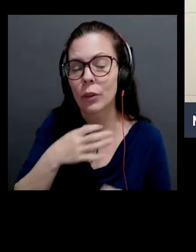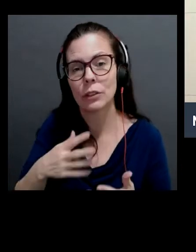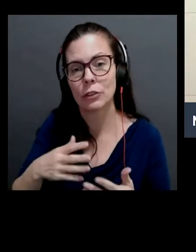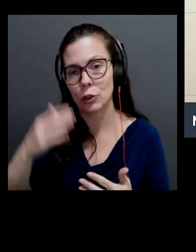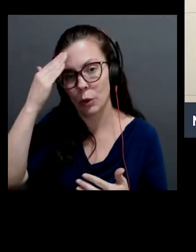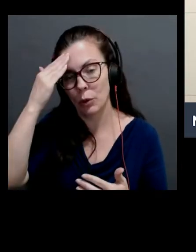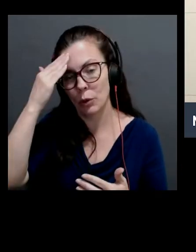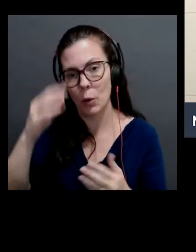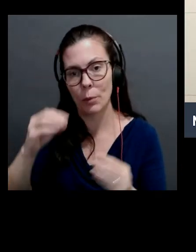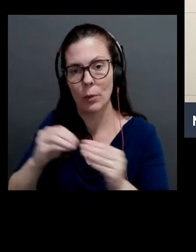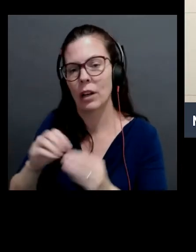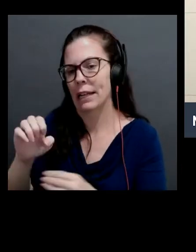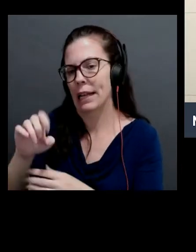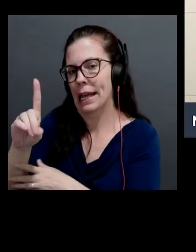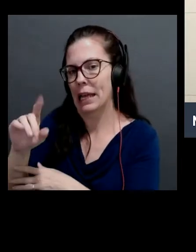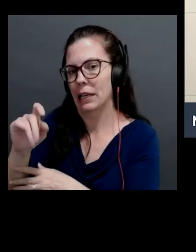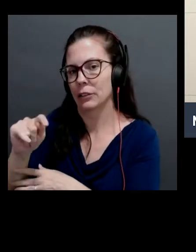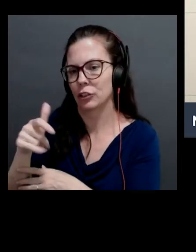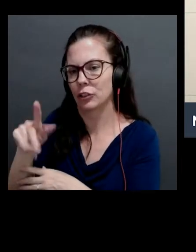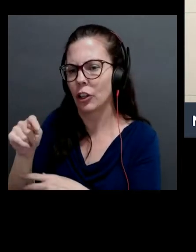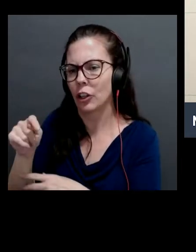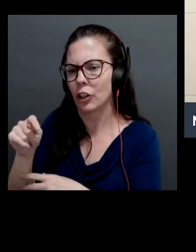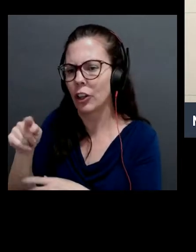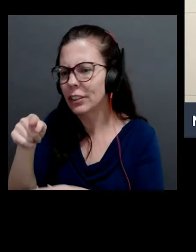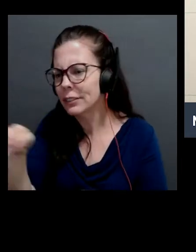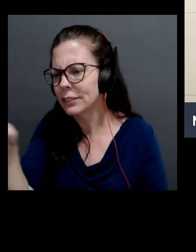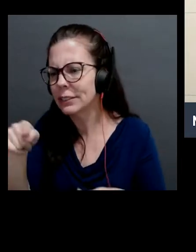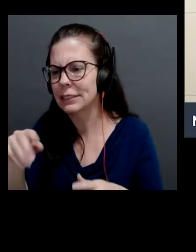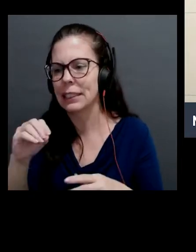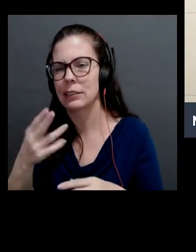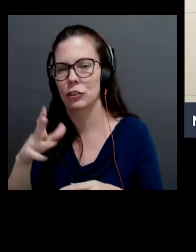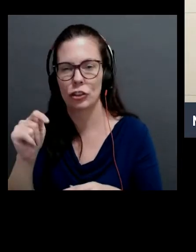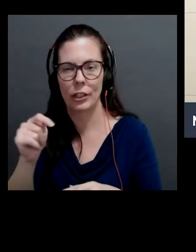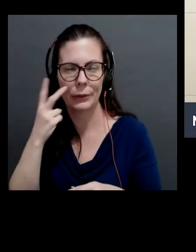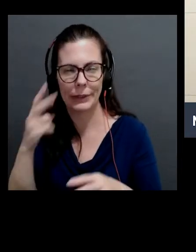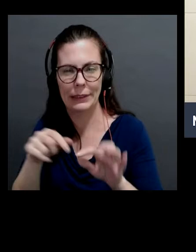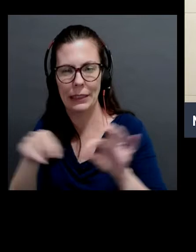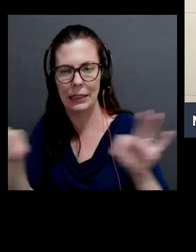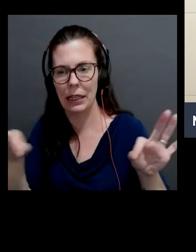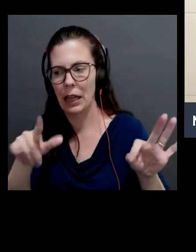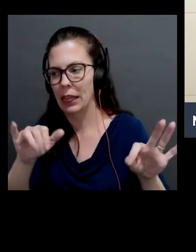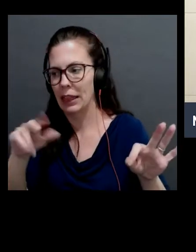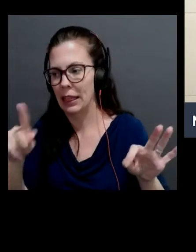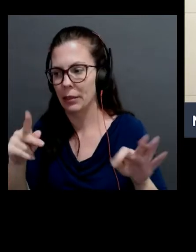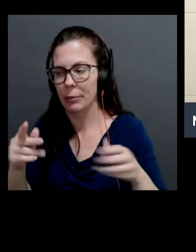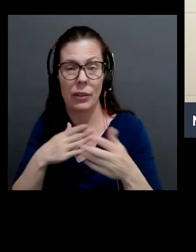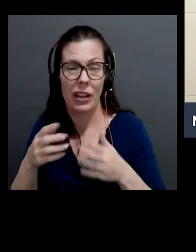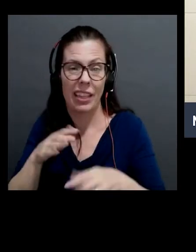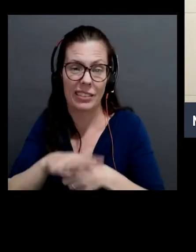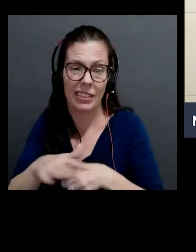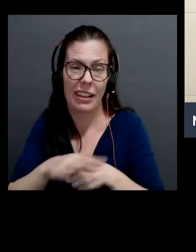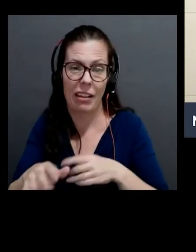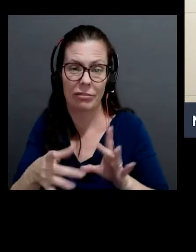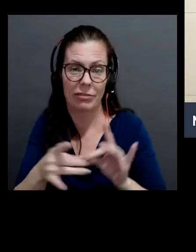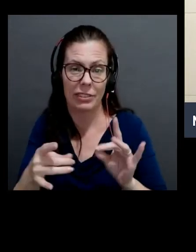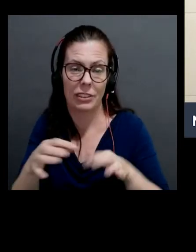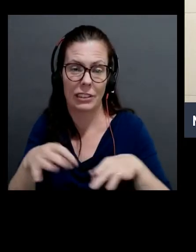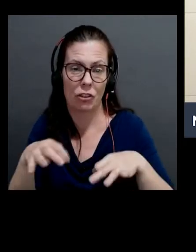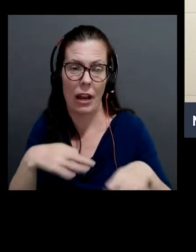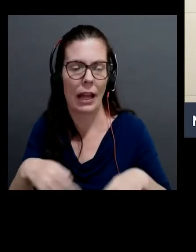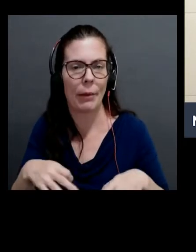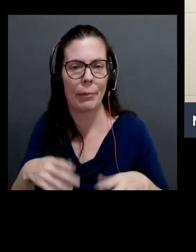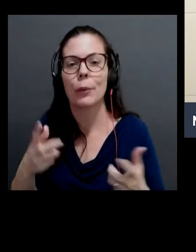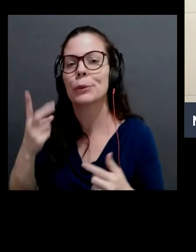sure you check the link. It should be in the chat. But enough talking. Avik, I want to see this